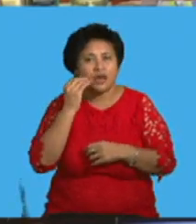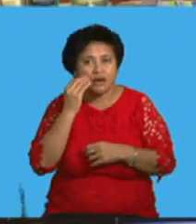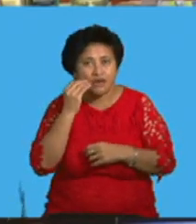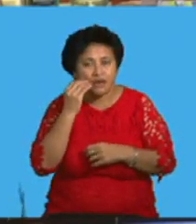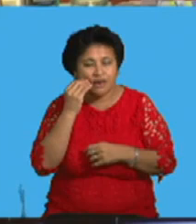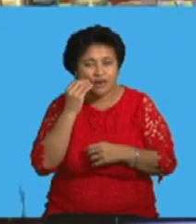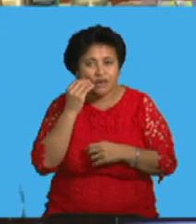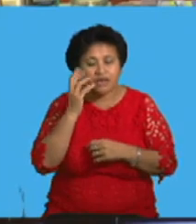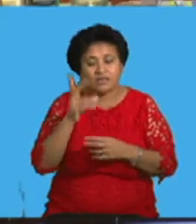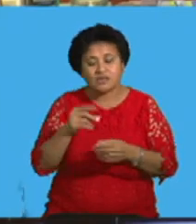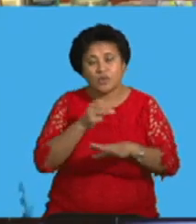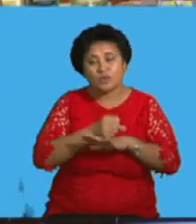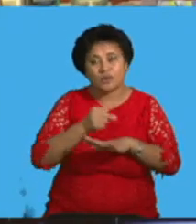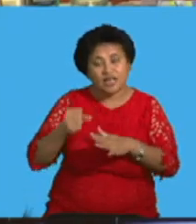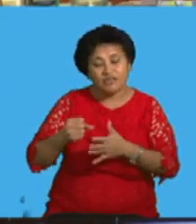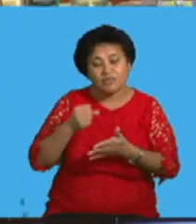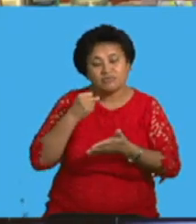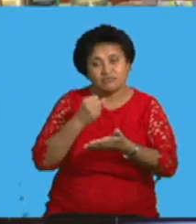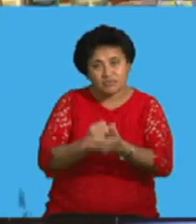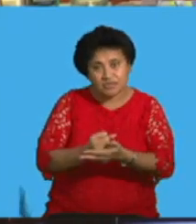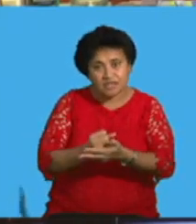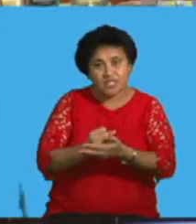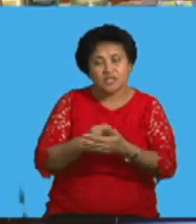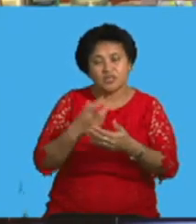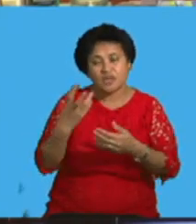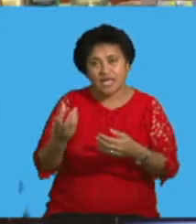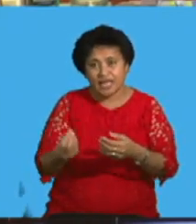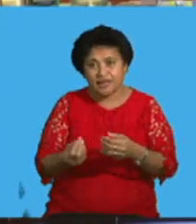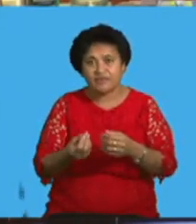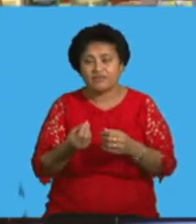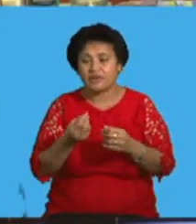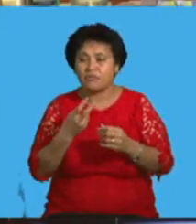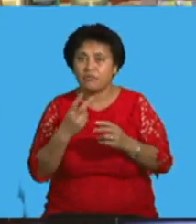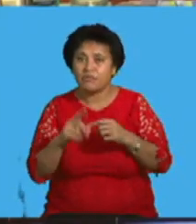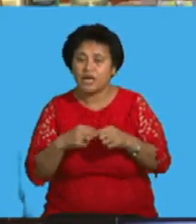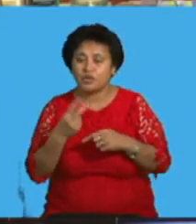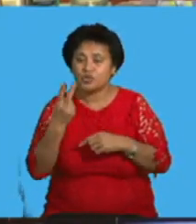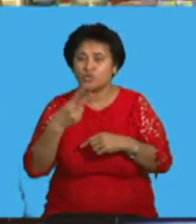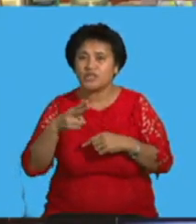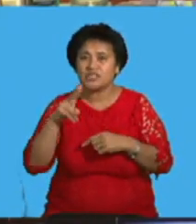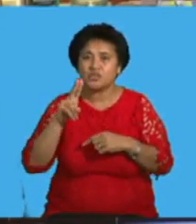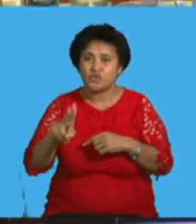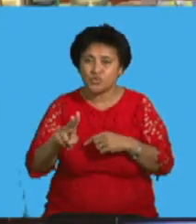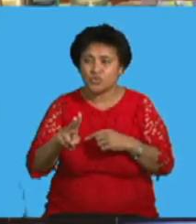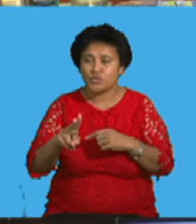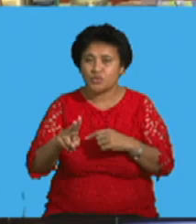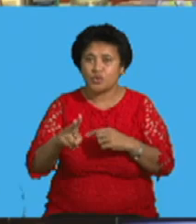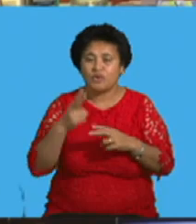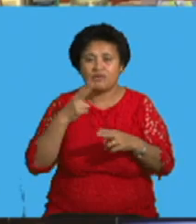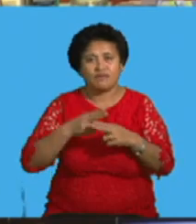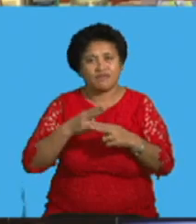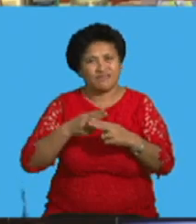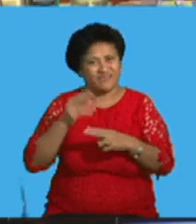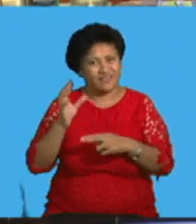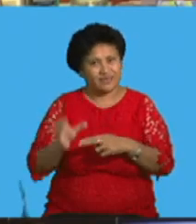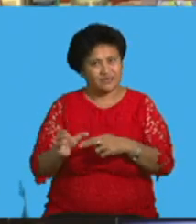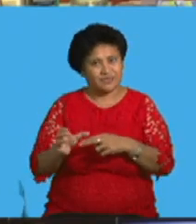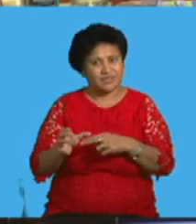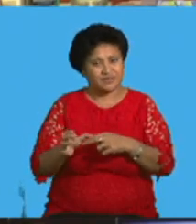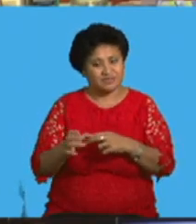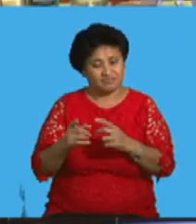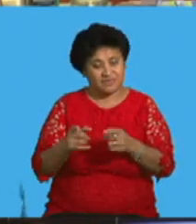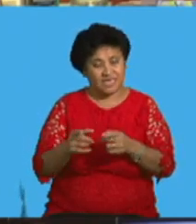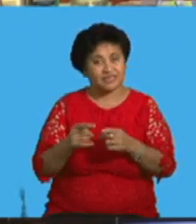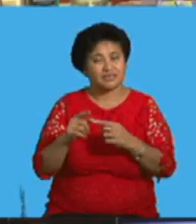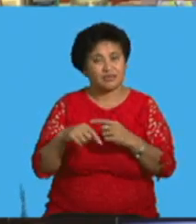a number of cooperatives bought 22 harvesters in 2017. This led to 19%